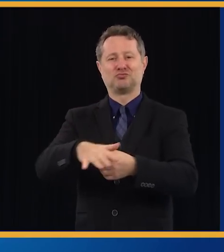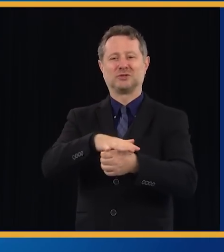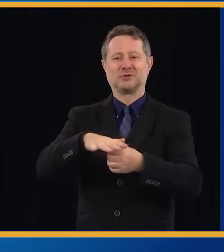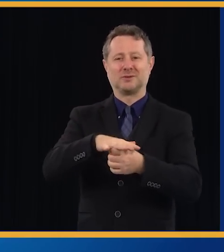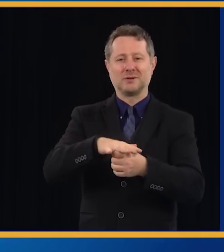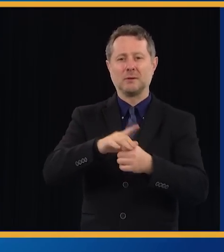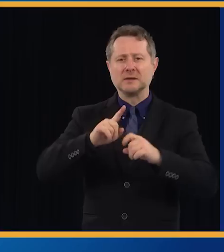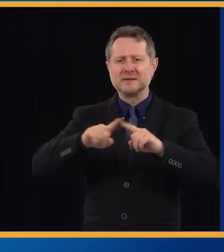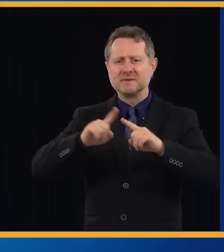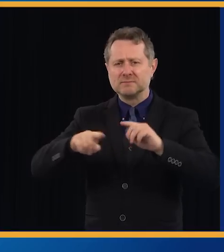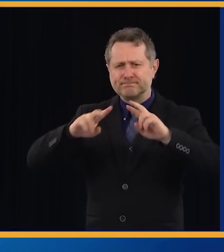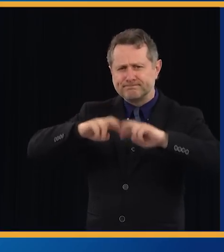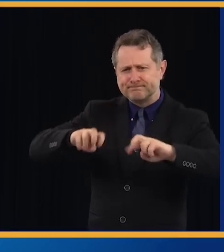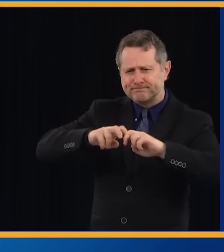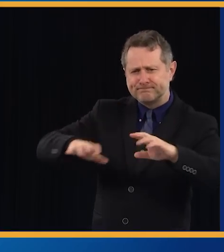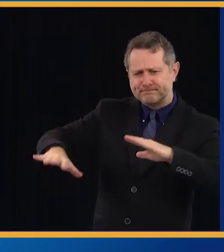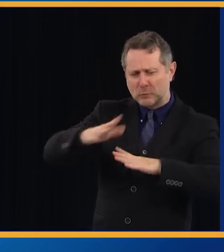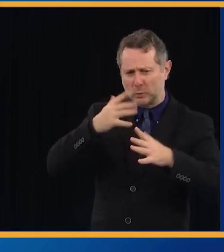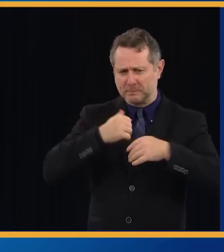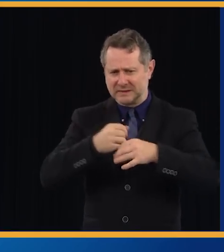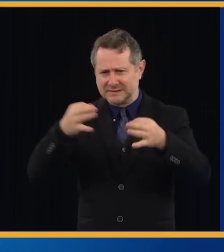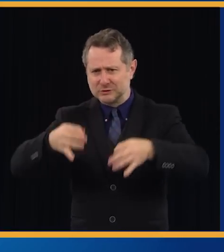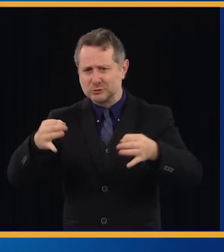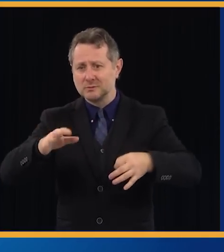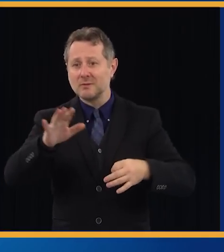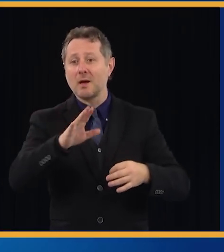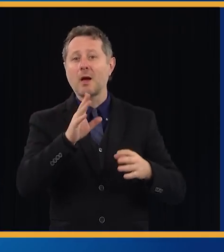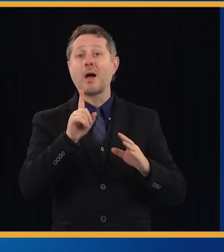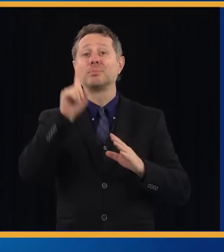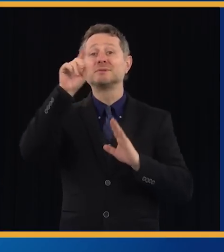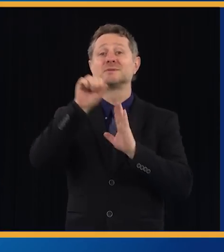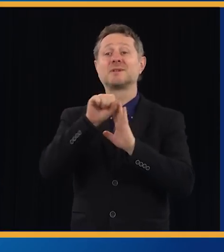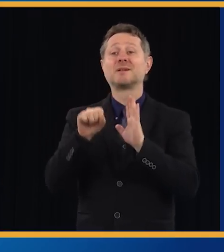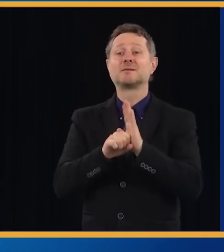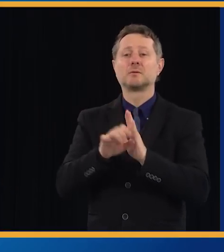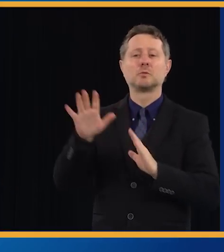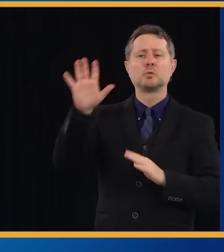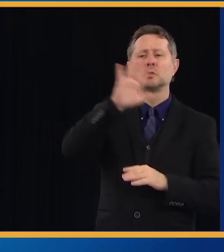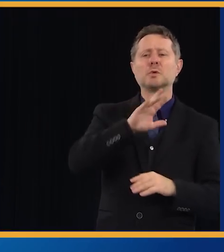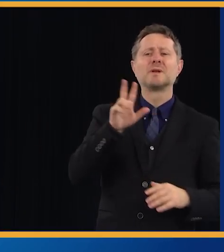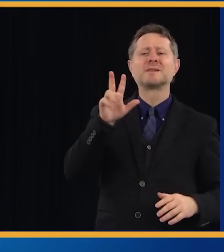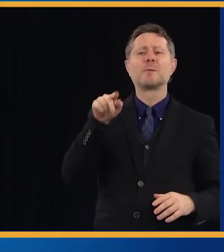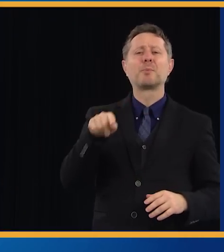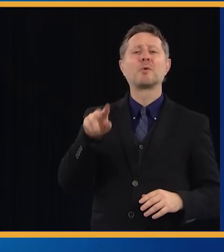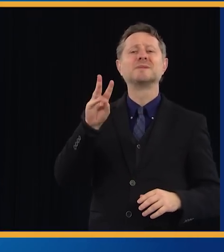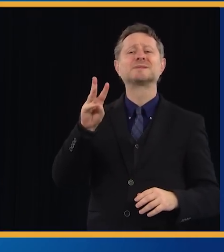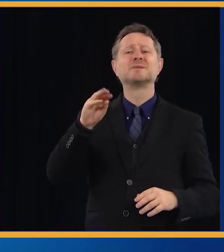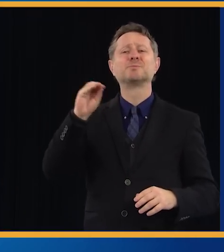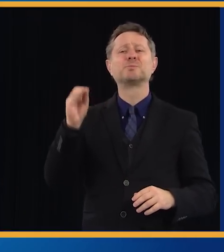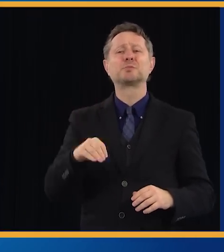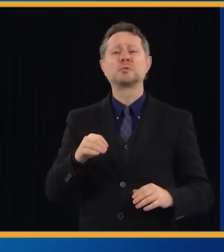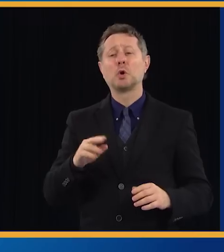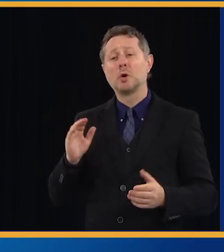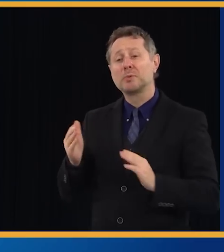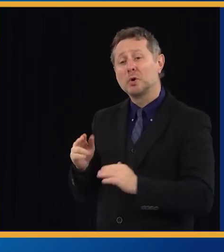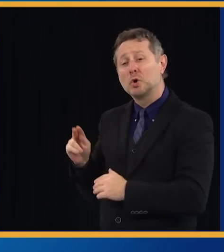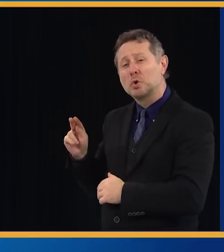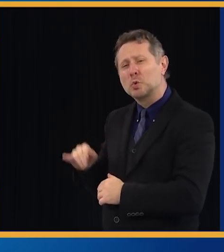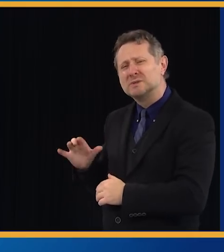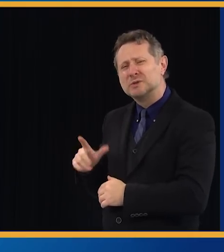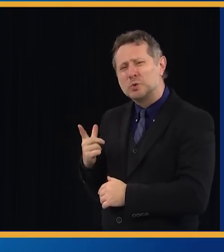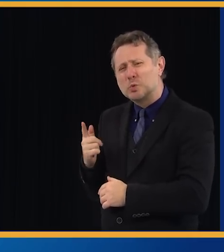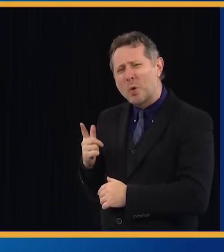and decision-making. Upstate New York is 3.6%. New York City is 21%. What you do in a place